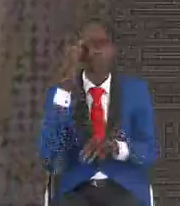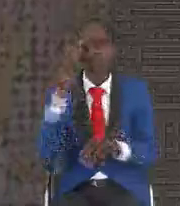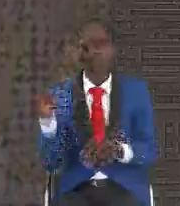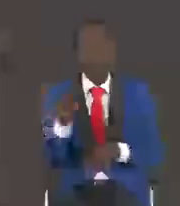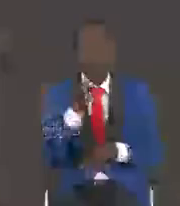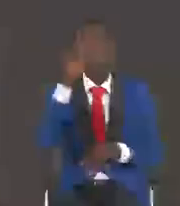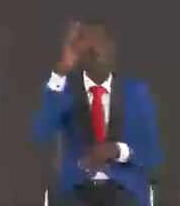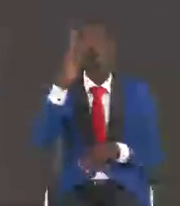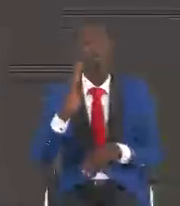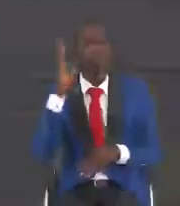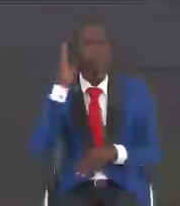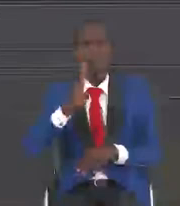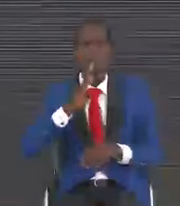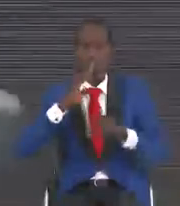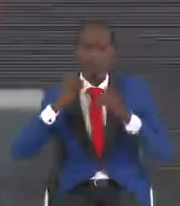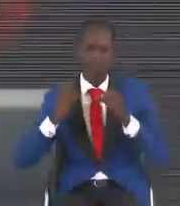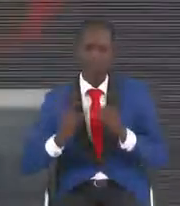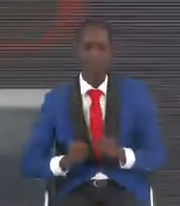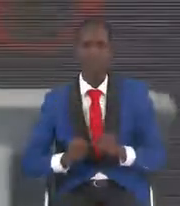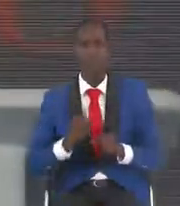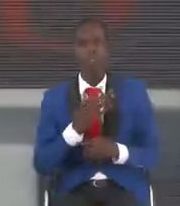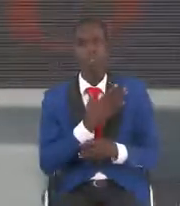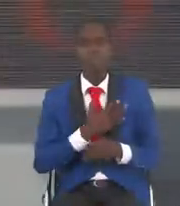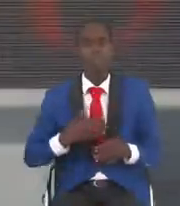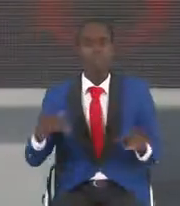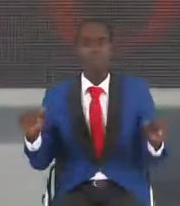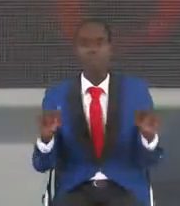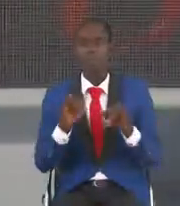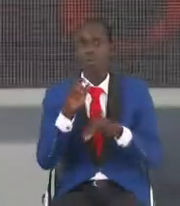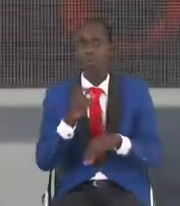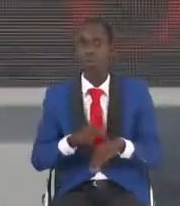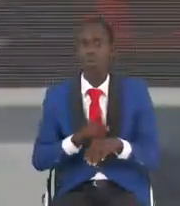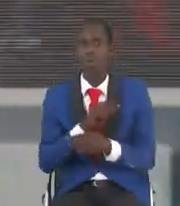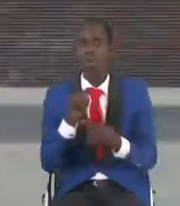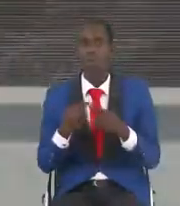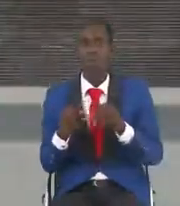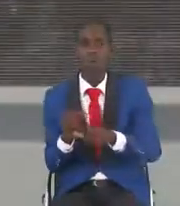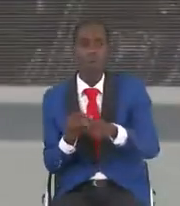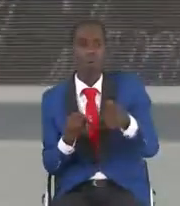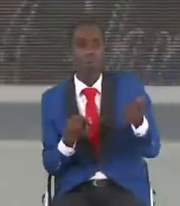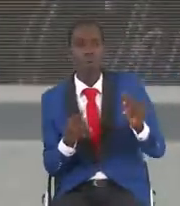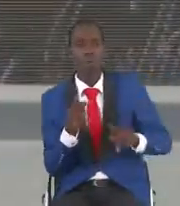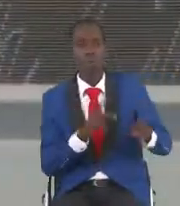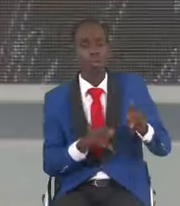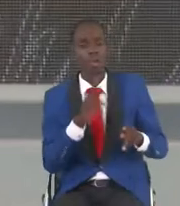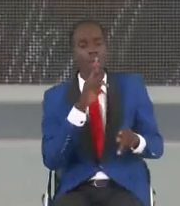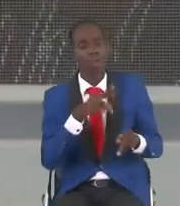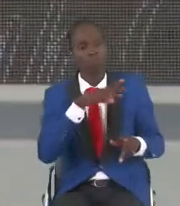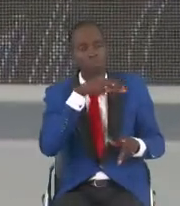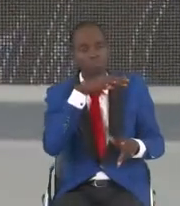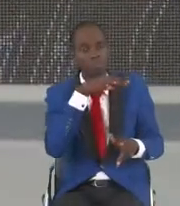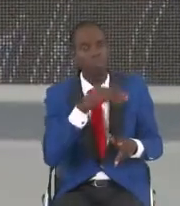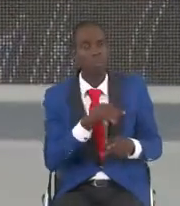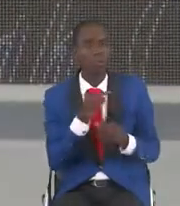shall be strong. At the same time, when other people are corrupted, when other